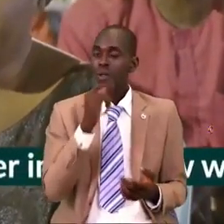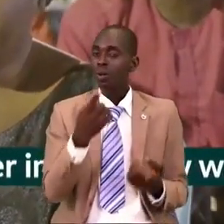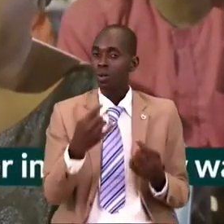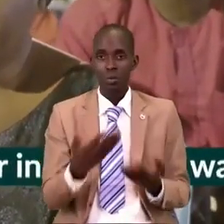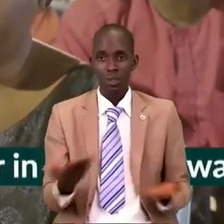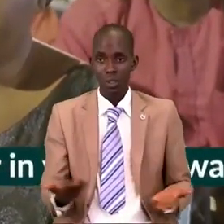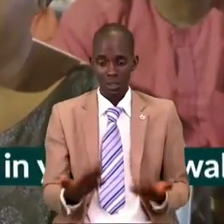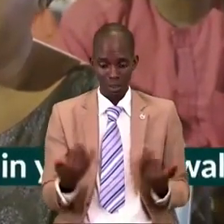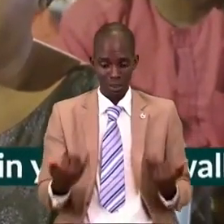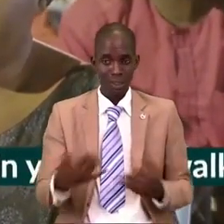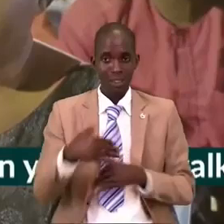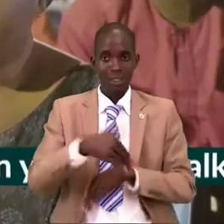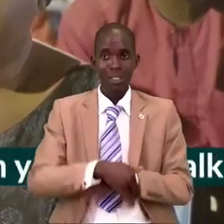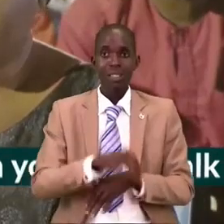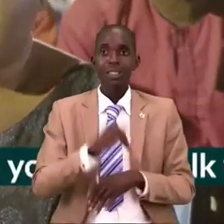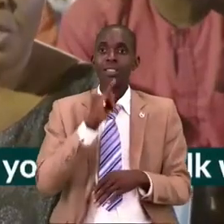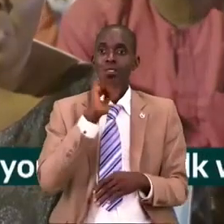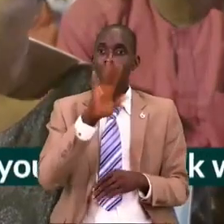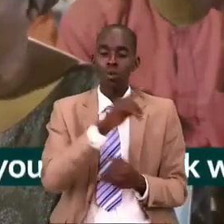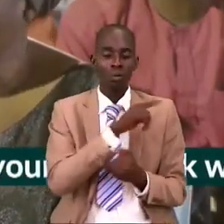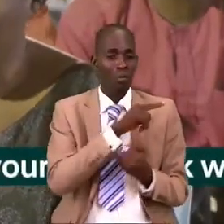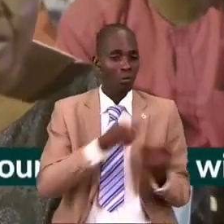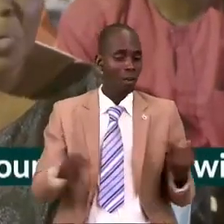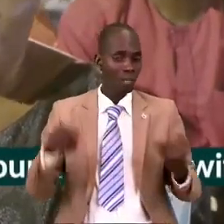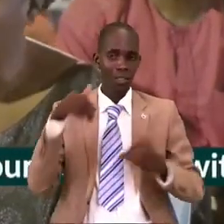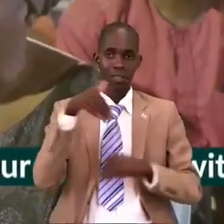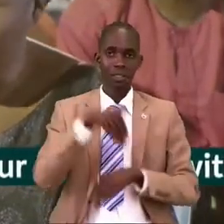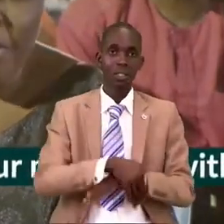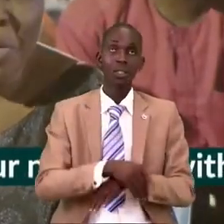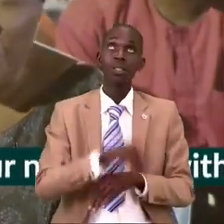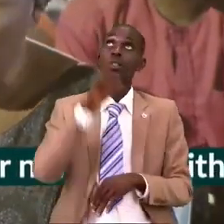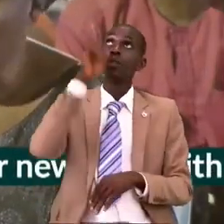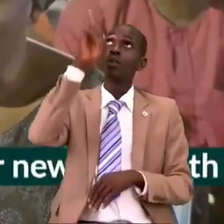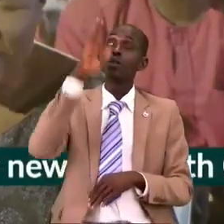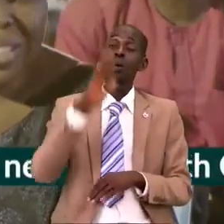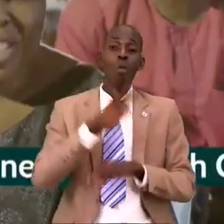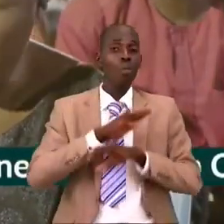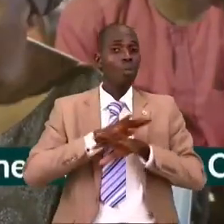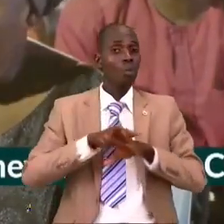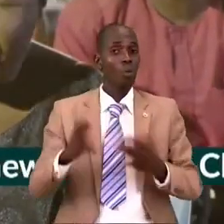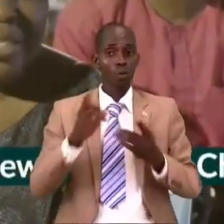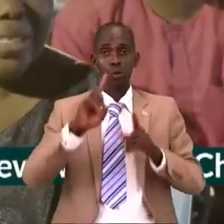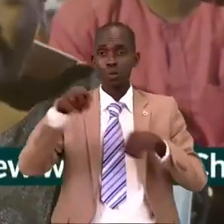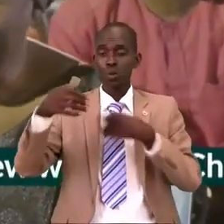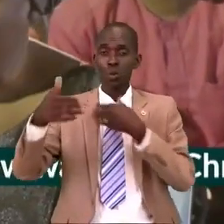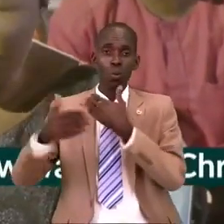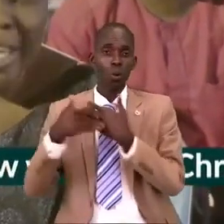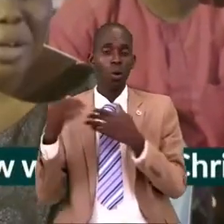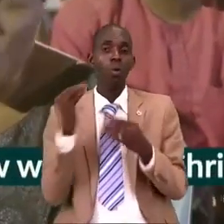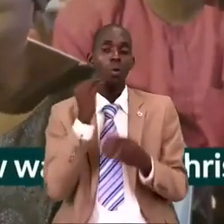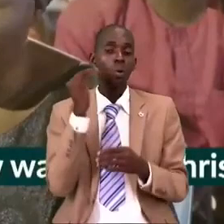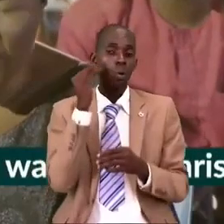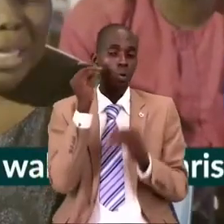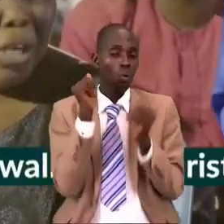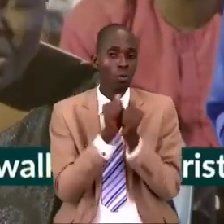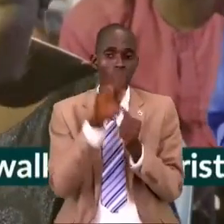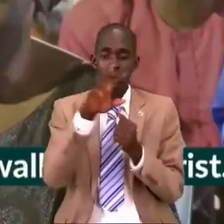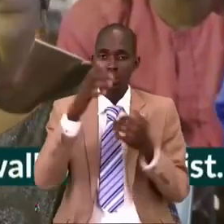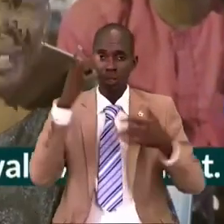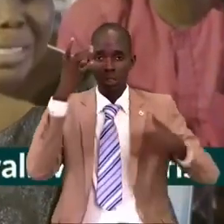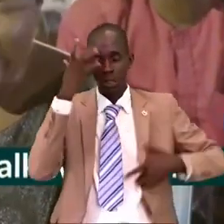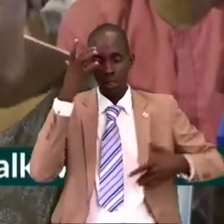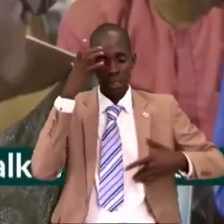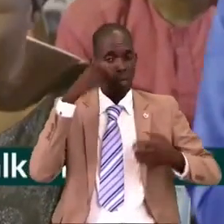Tonight, tell the Lord, I will never let you go. His mercy is here, not because of what you are, not because of what you